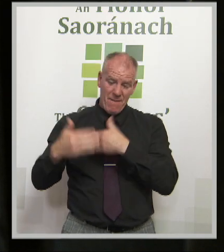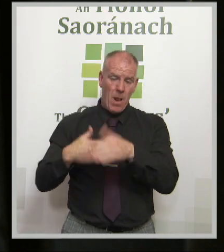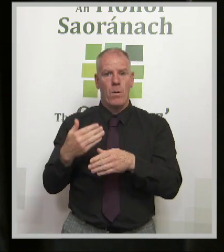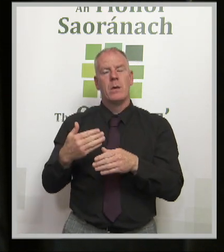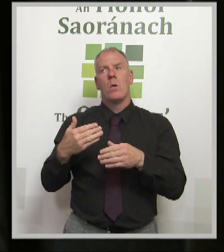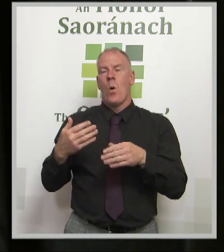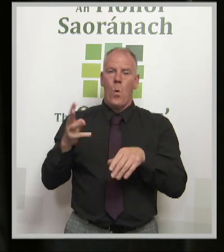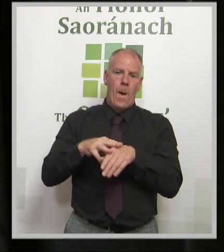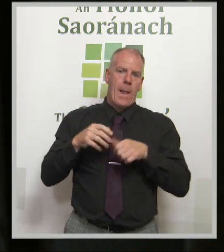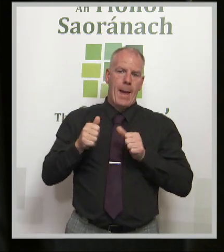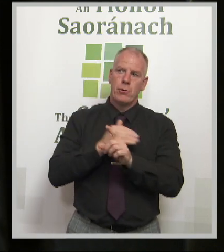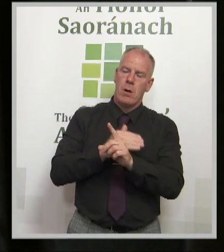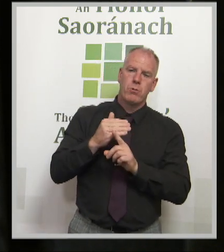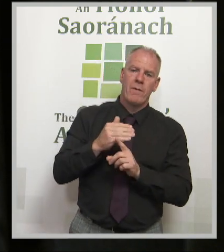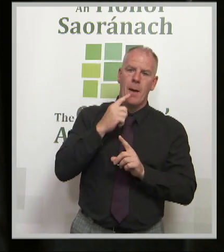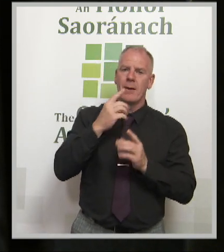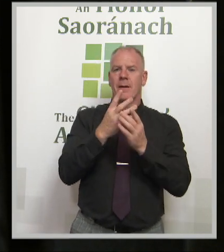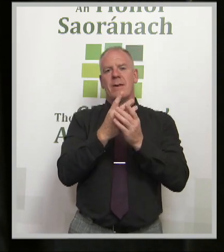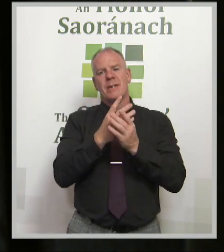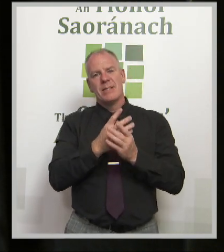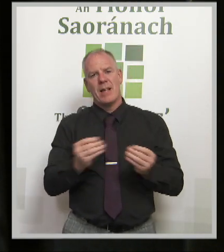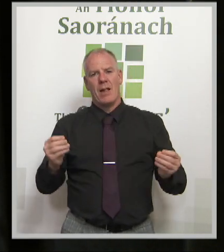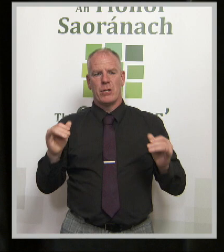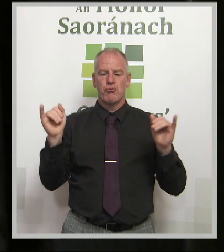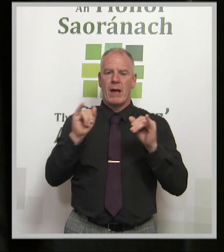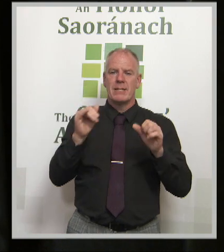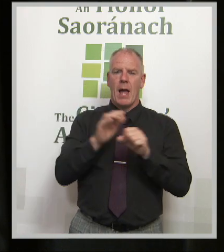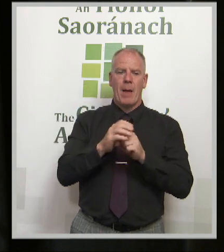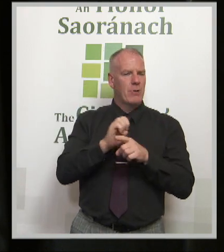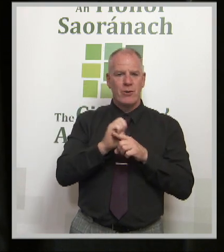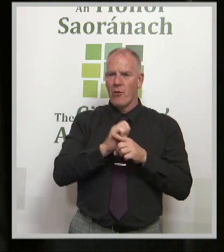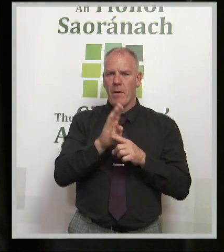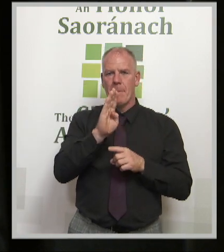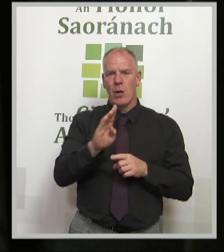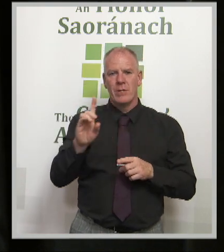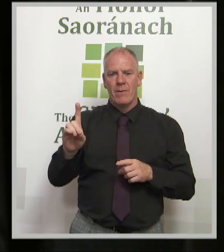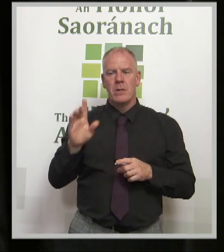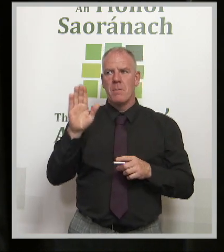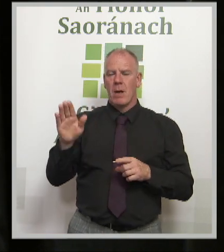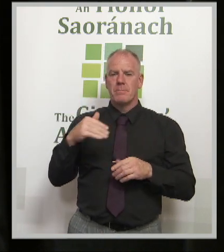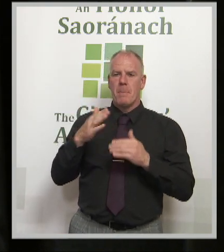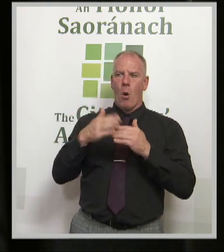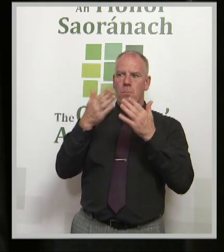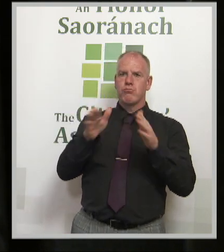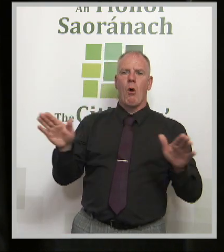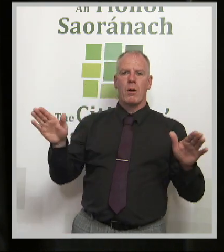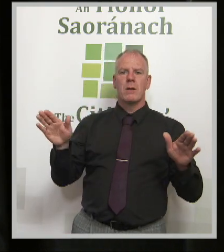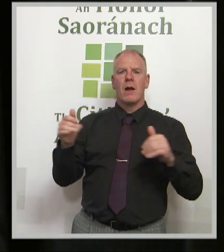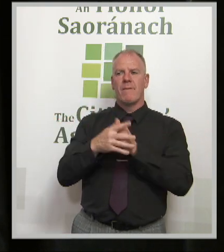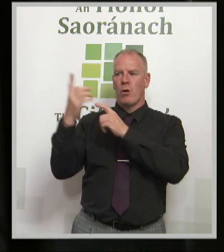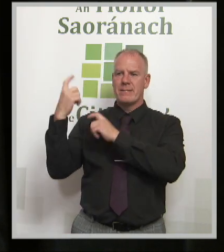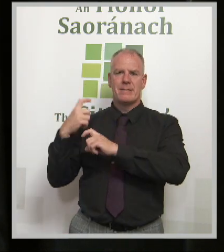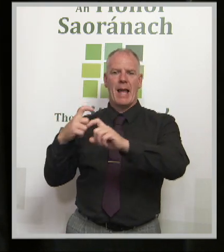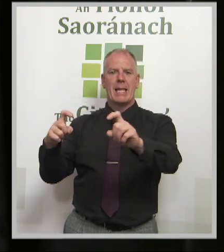recovery. But solving the biodiversity crisis really has to be broadened into the wider sustainable